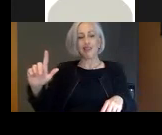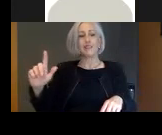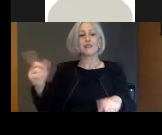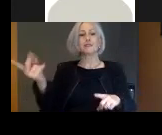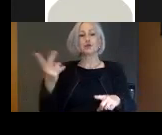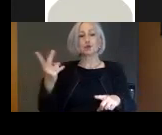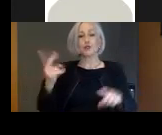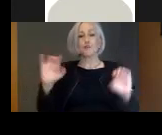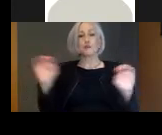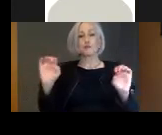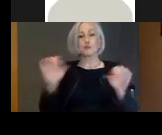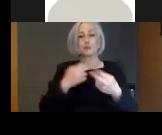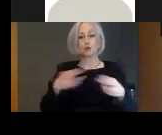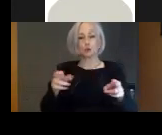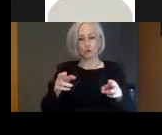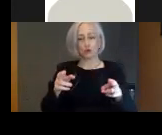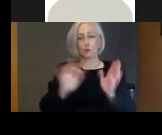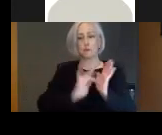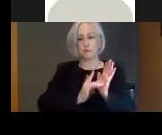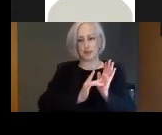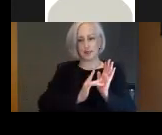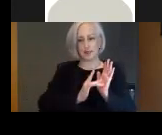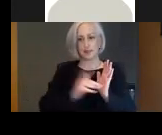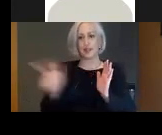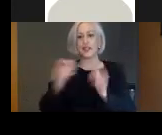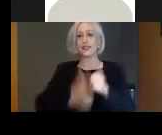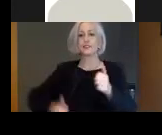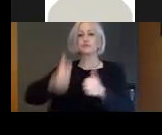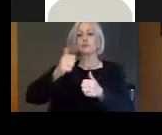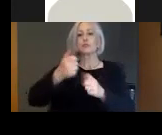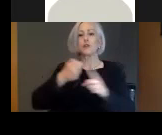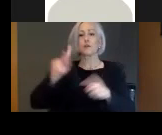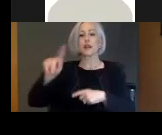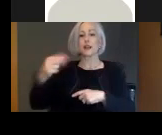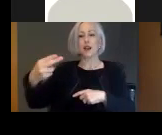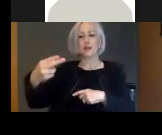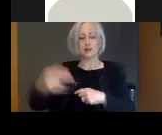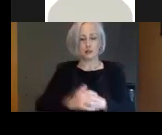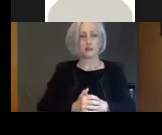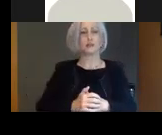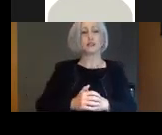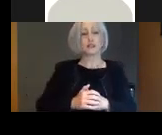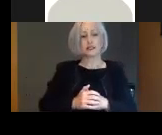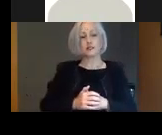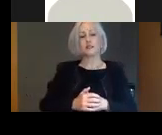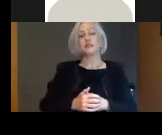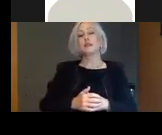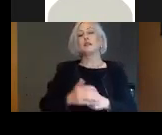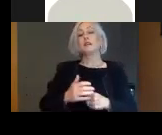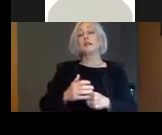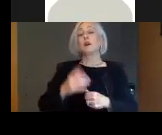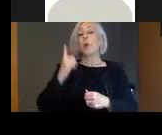now chair of emergency medicine at KATH. Next slide. One of the things